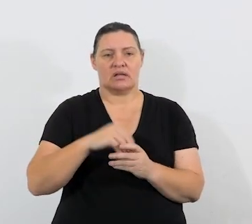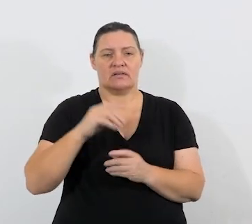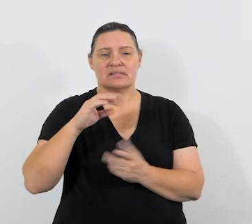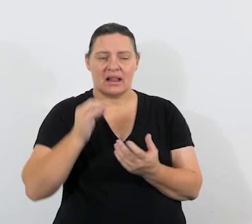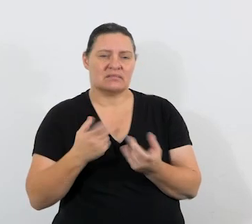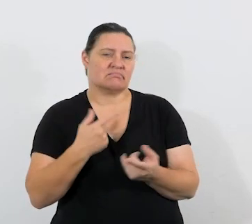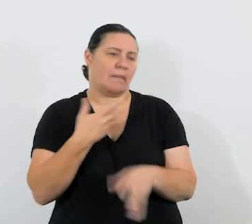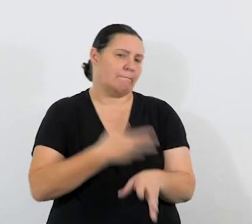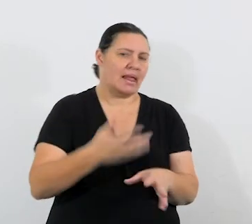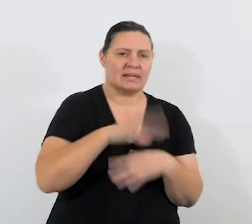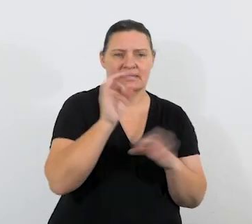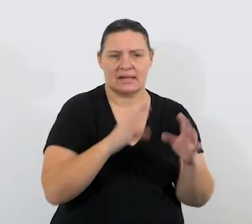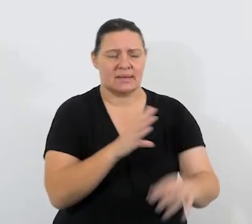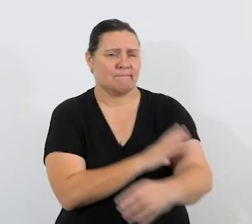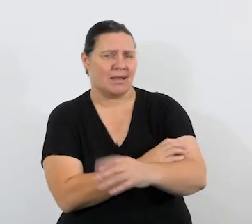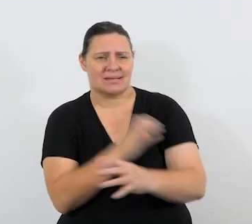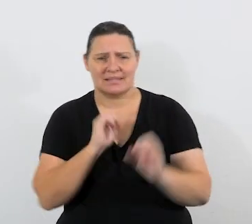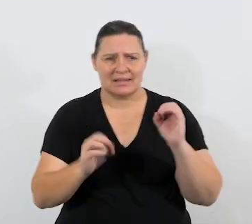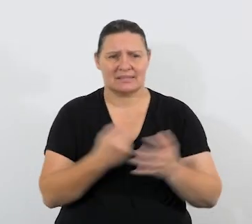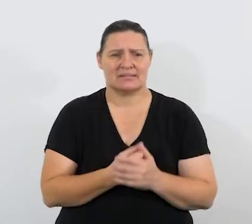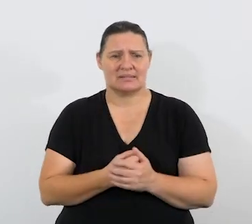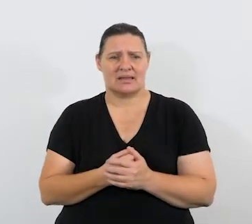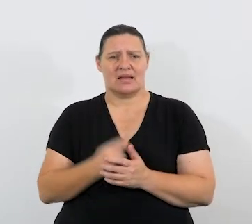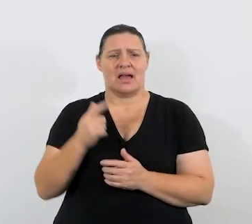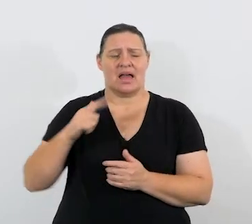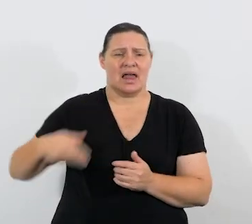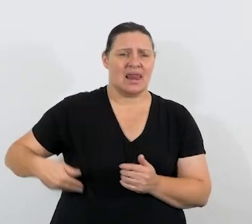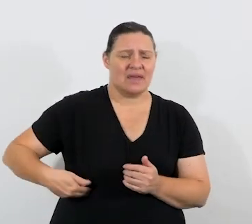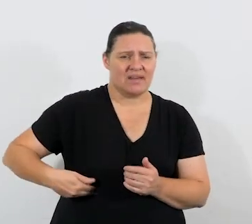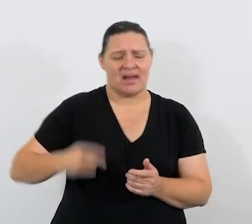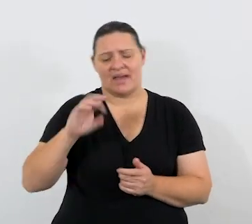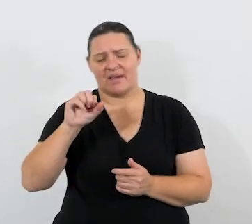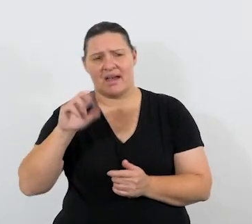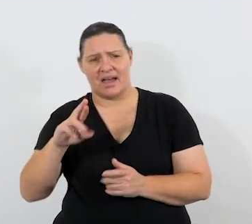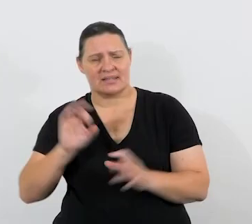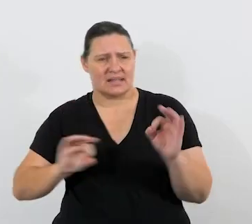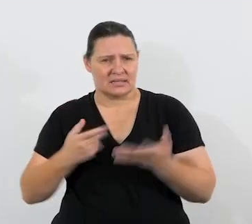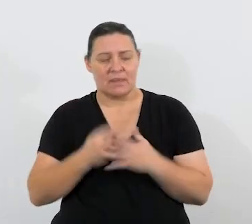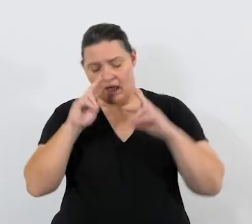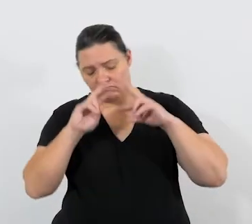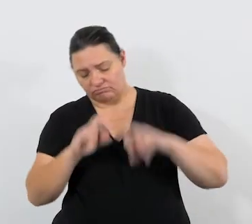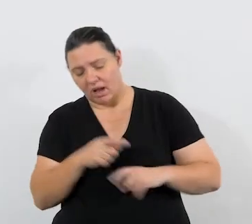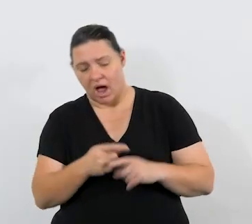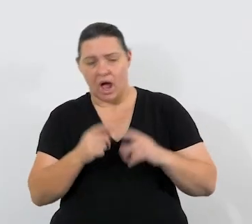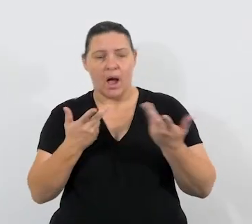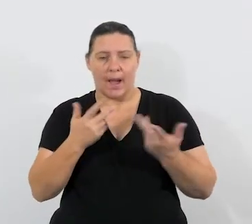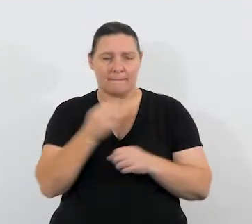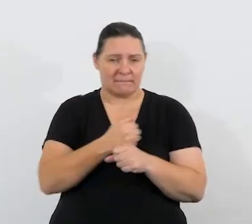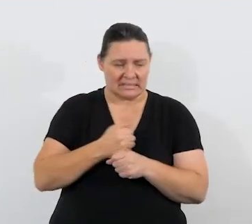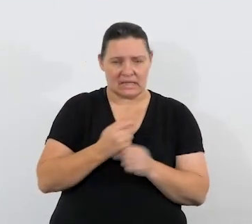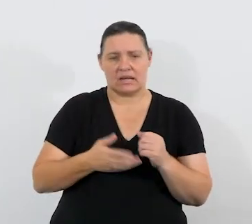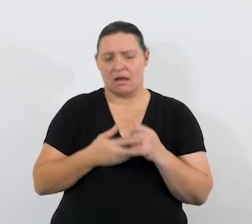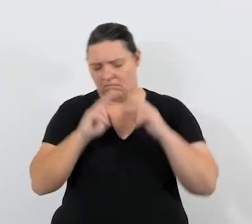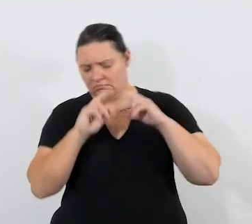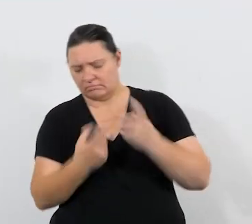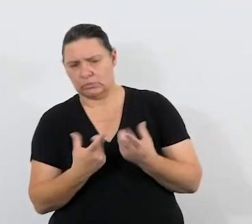also become blood cells, muscle cells, liver cells. So stem cells are normally used in research and in medicine to